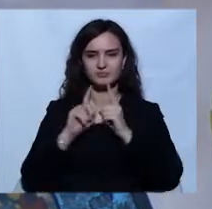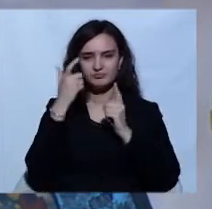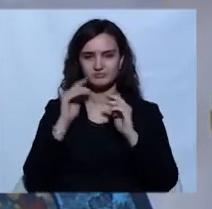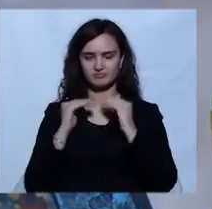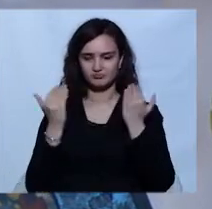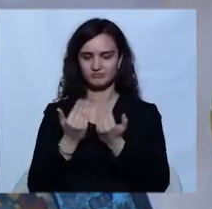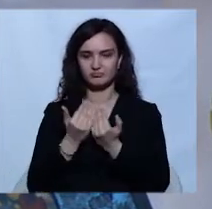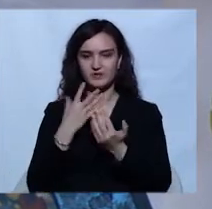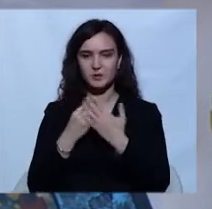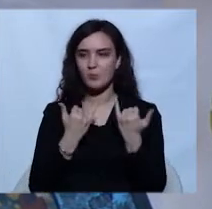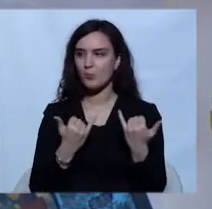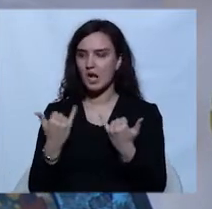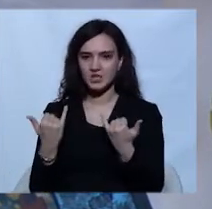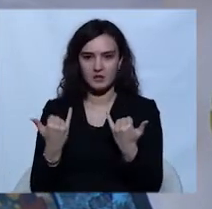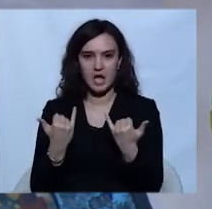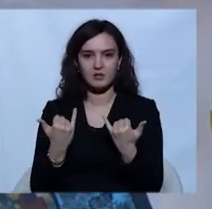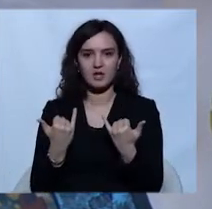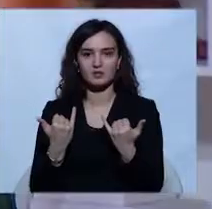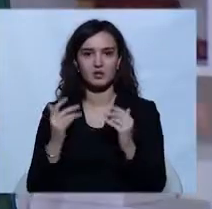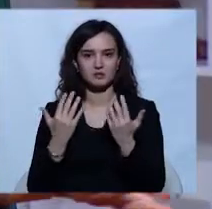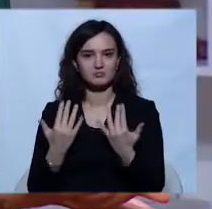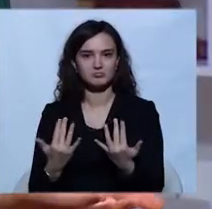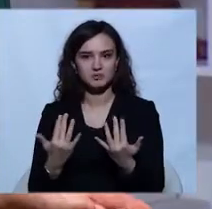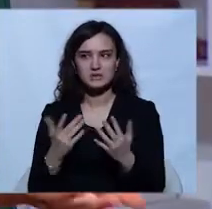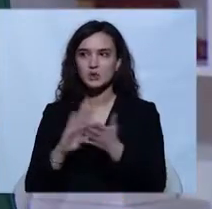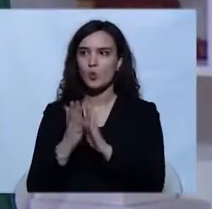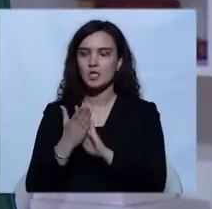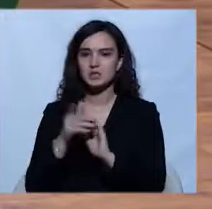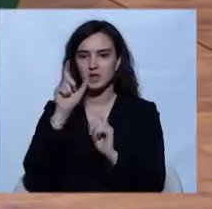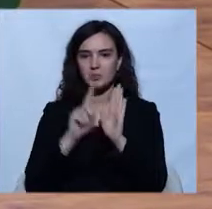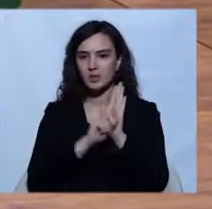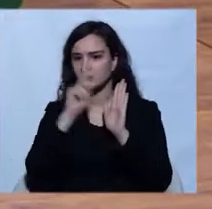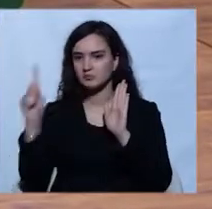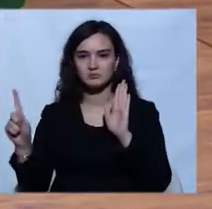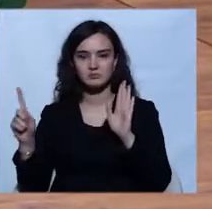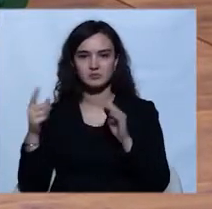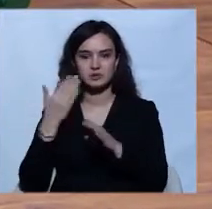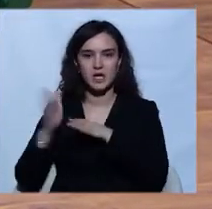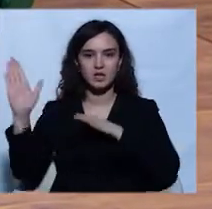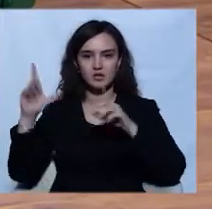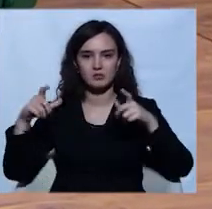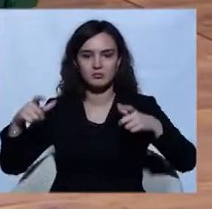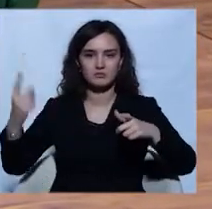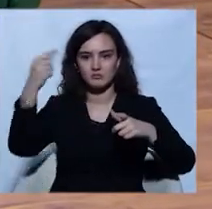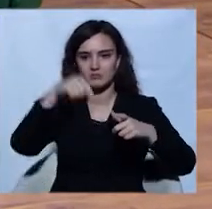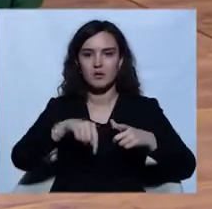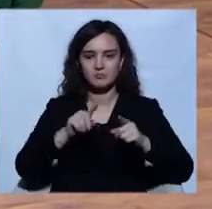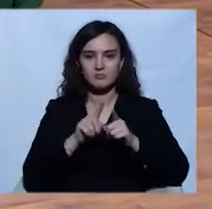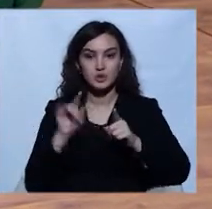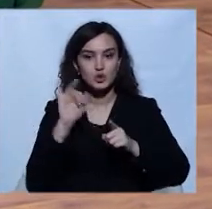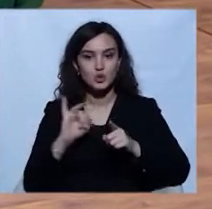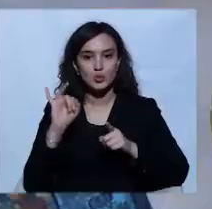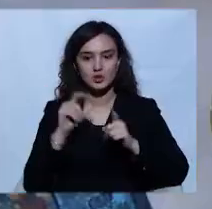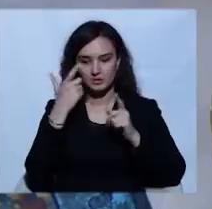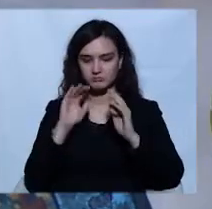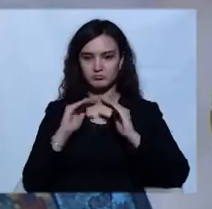to our modern Our current day. situation, Yeah. definitely. I think this is the ultimate isolation story. It's